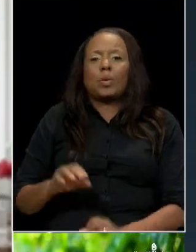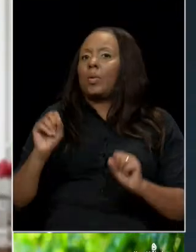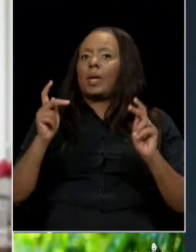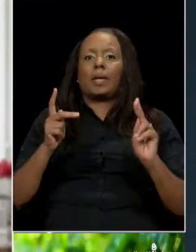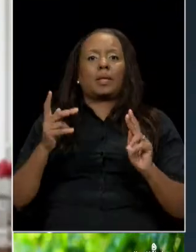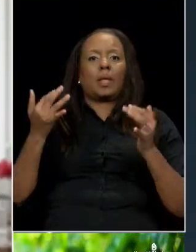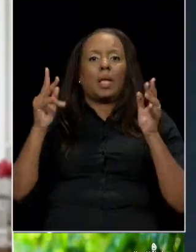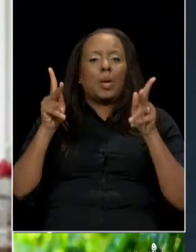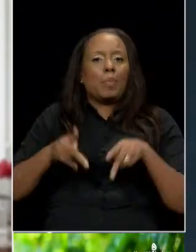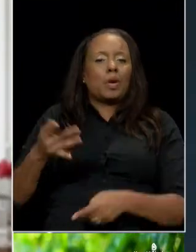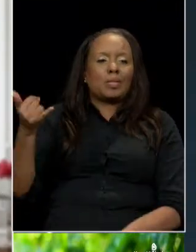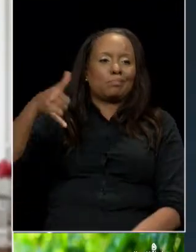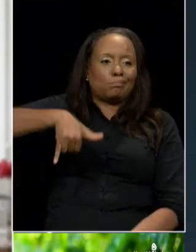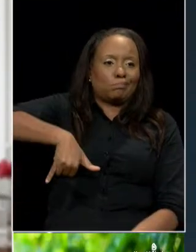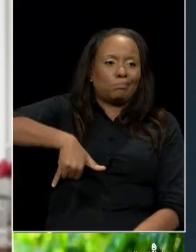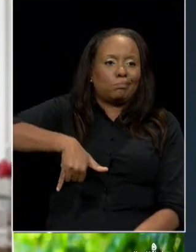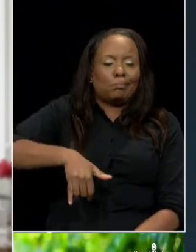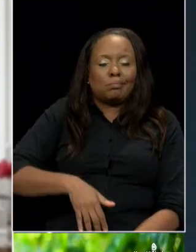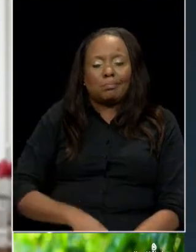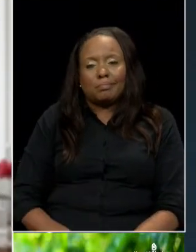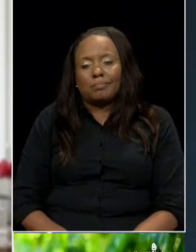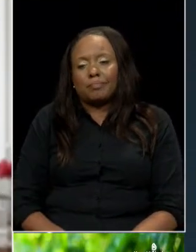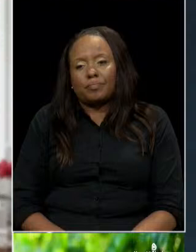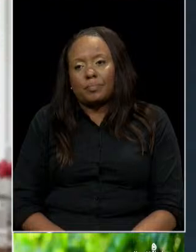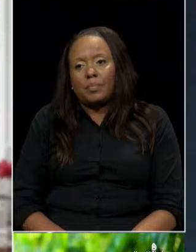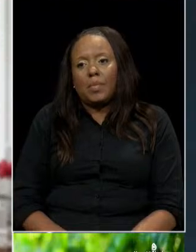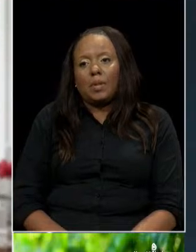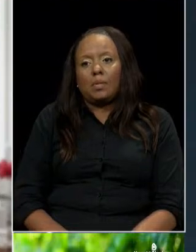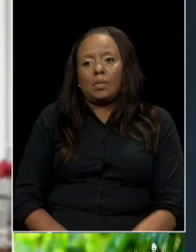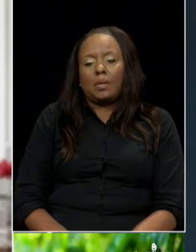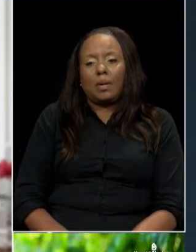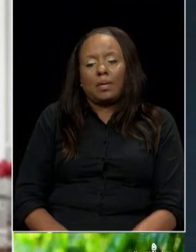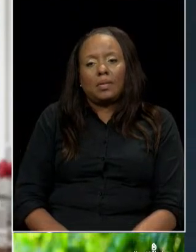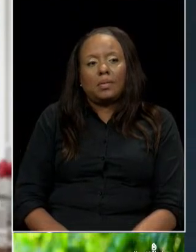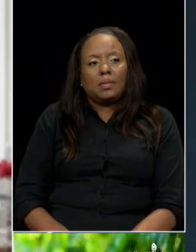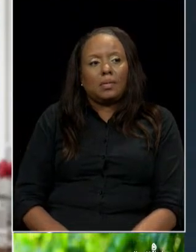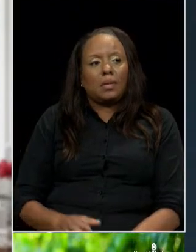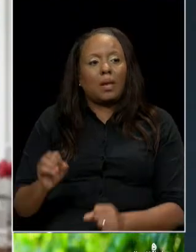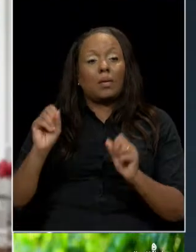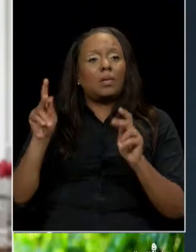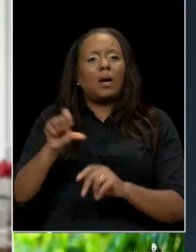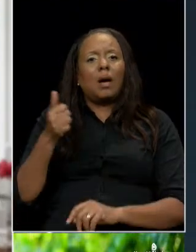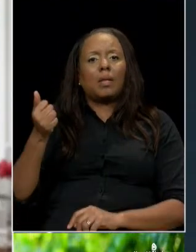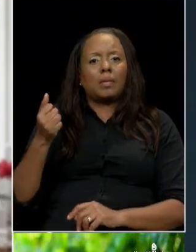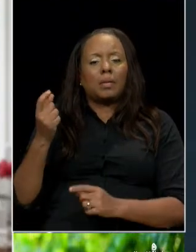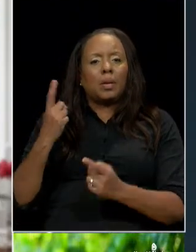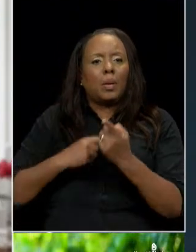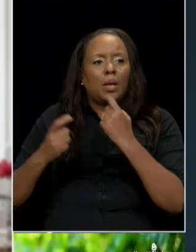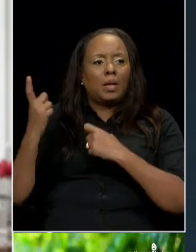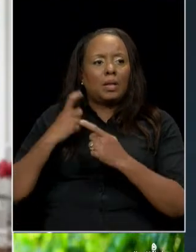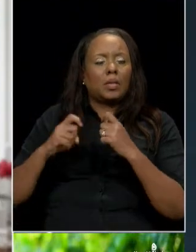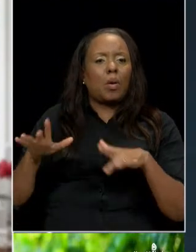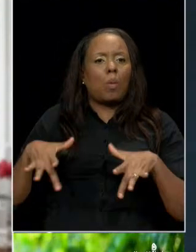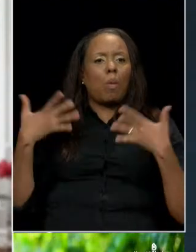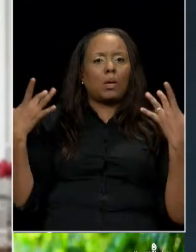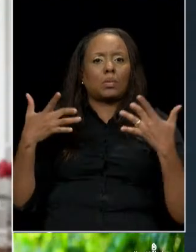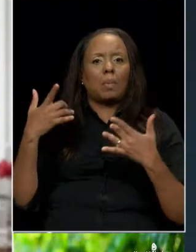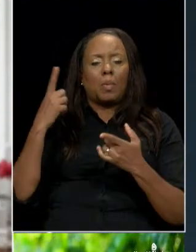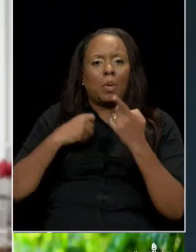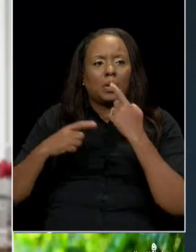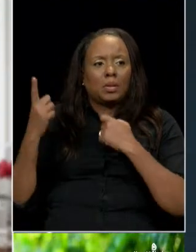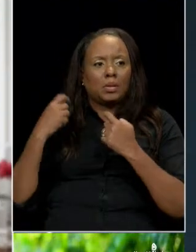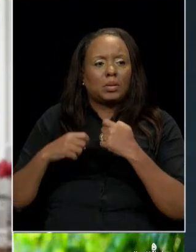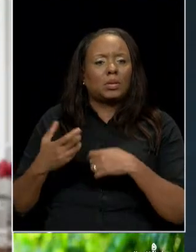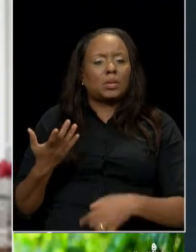Okay, so there were also a few other questions, I believe, being sent via WhatsApp. We are open to